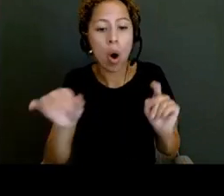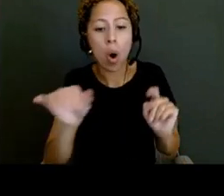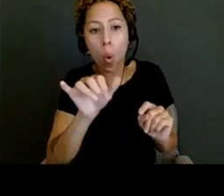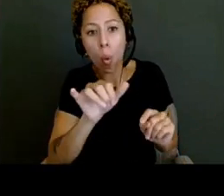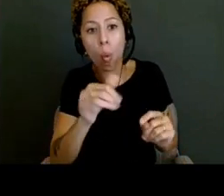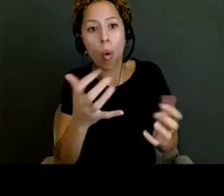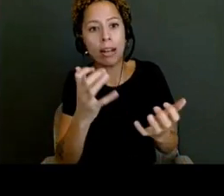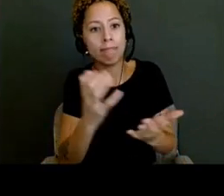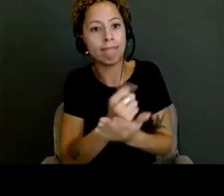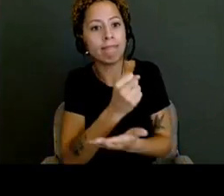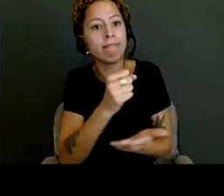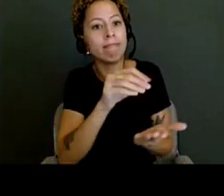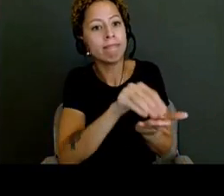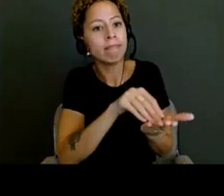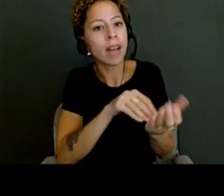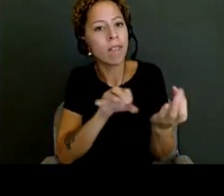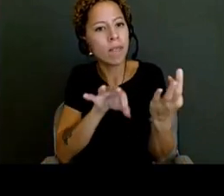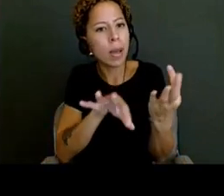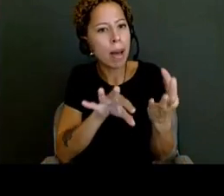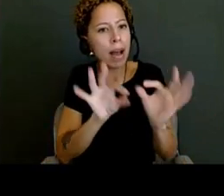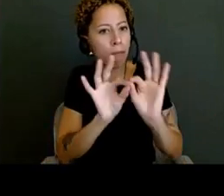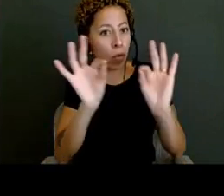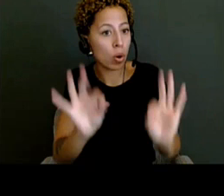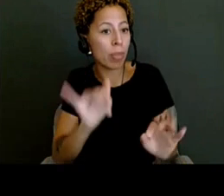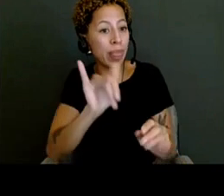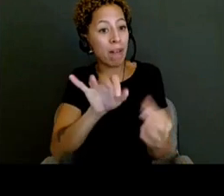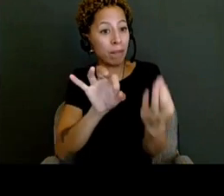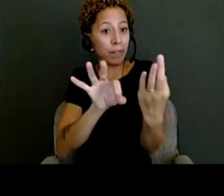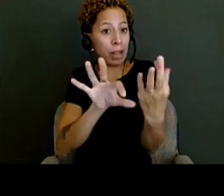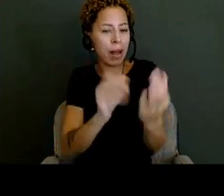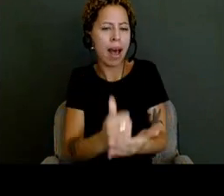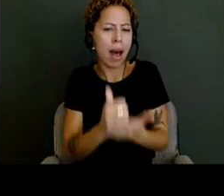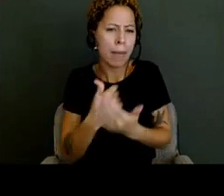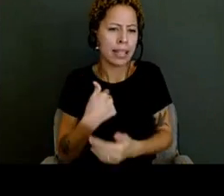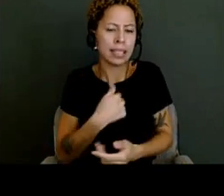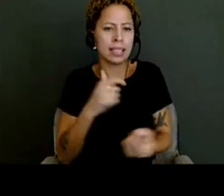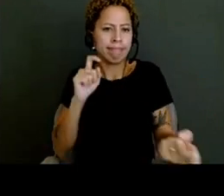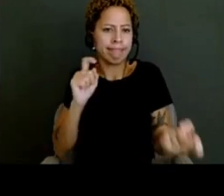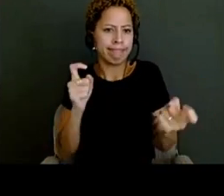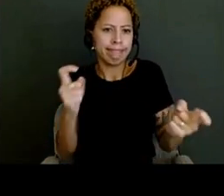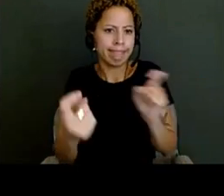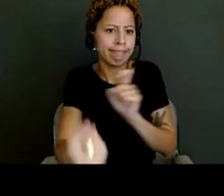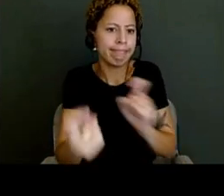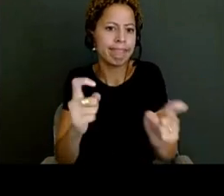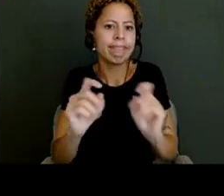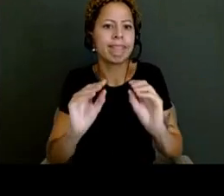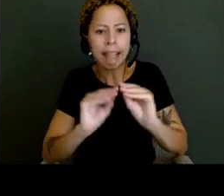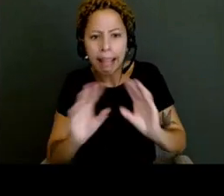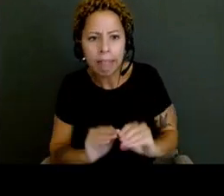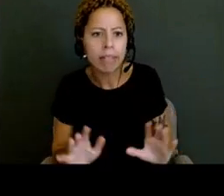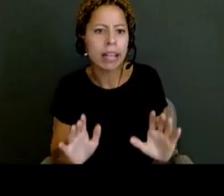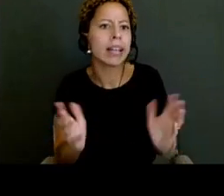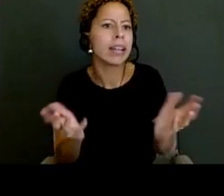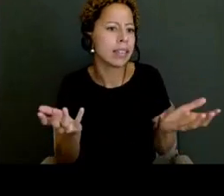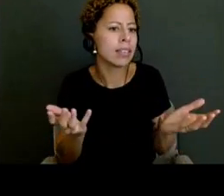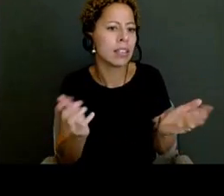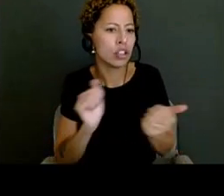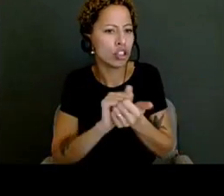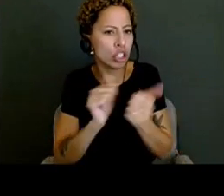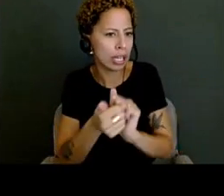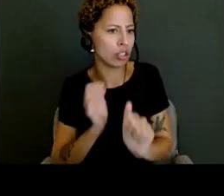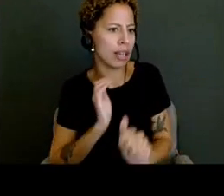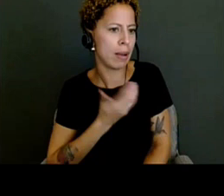form. As you know, the feedback is helping us make sure that we adjust, clarify, make changes to our presentations.